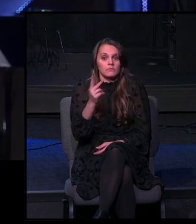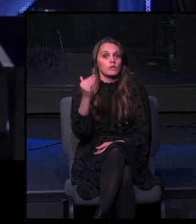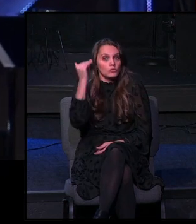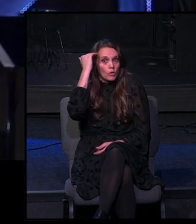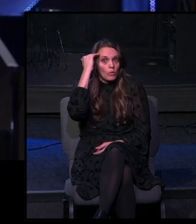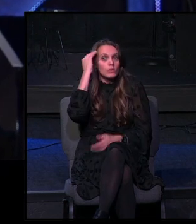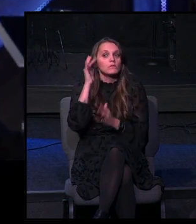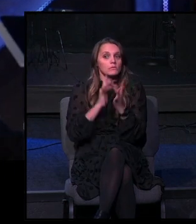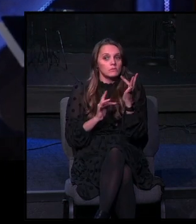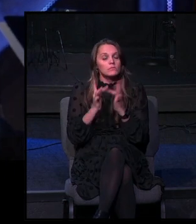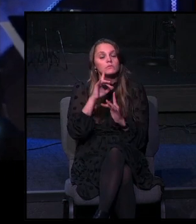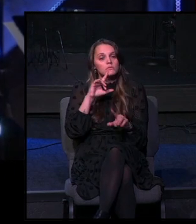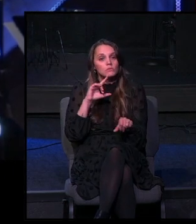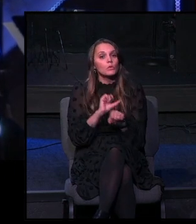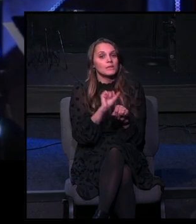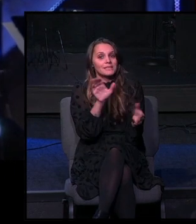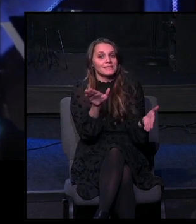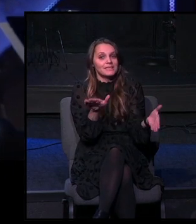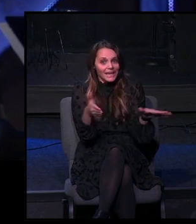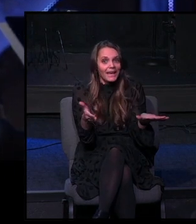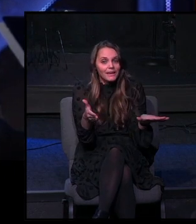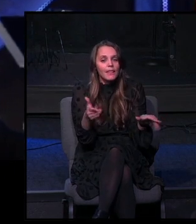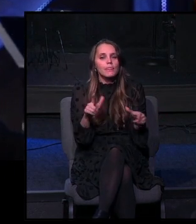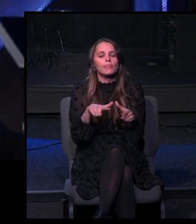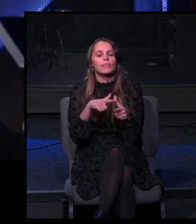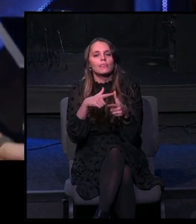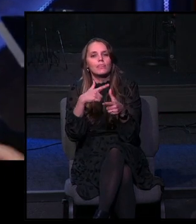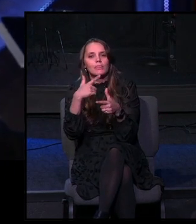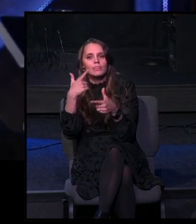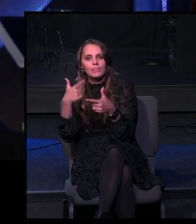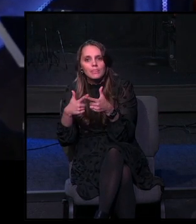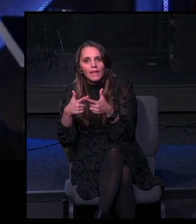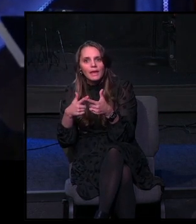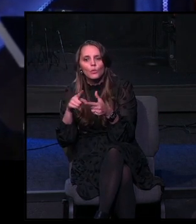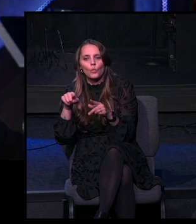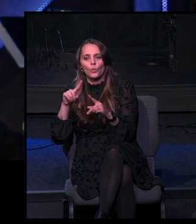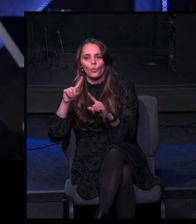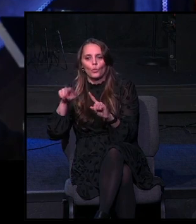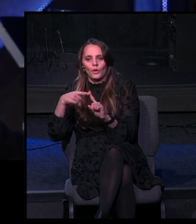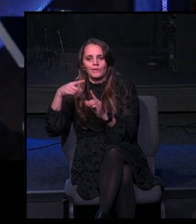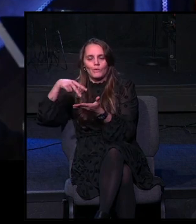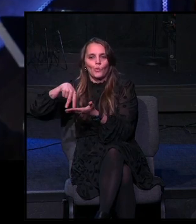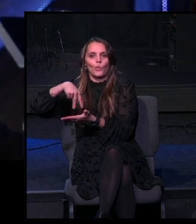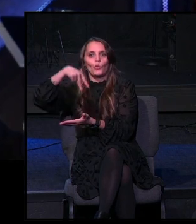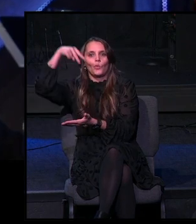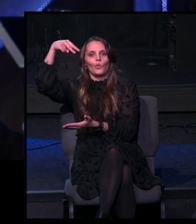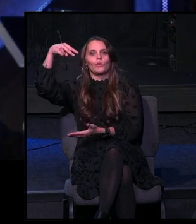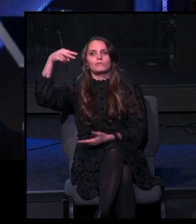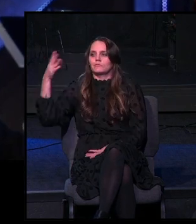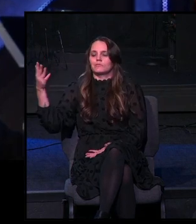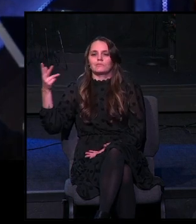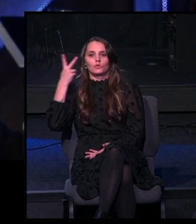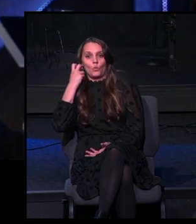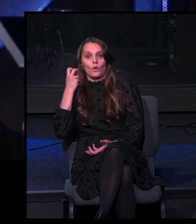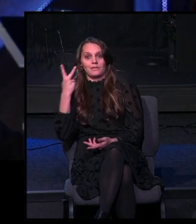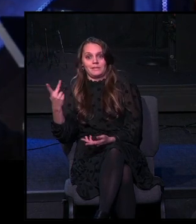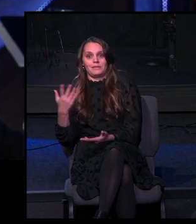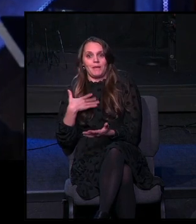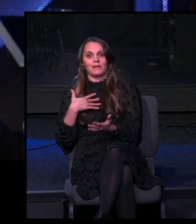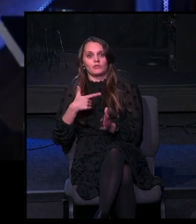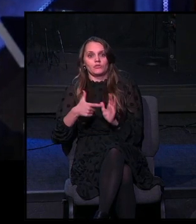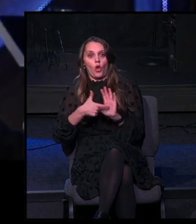dead. And when he came out of that grave and he showed them, and he goes, here it is. You want to see the marks? You want to see my